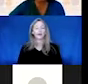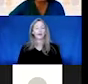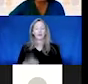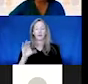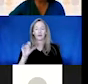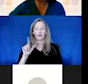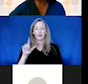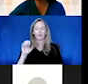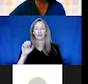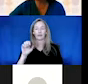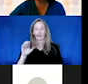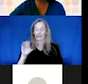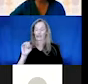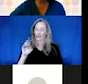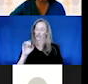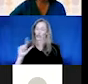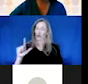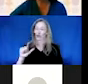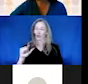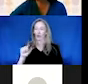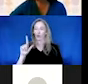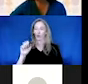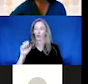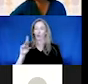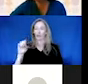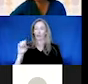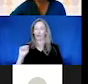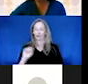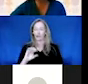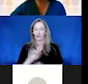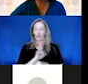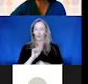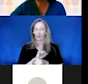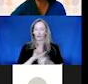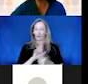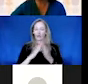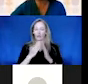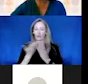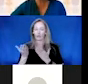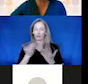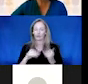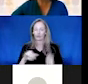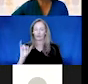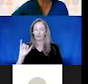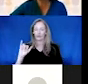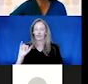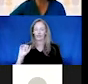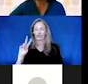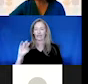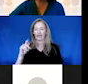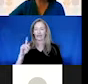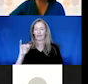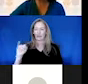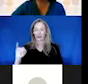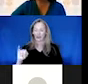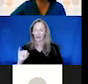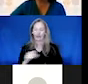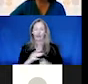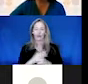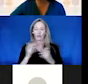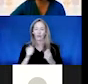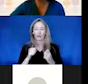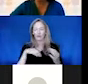and I work with the Alpine County Community Health Services. I want to give you a glimpse of our county before I go into more of what is happening